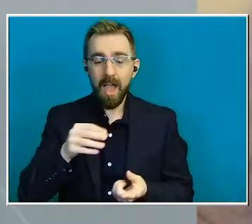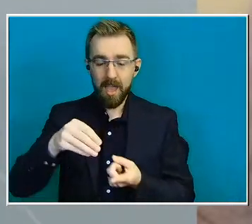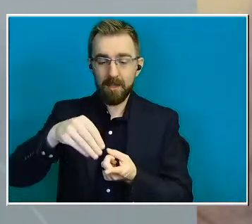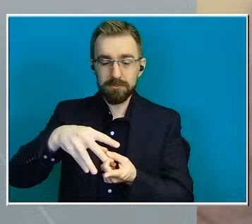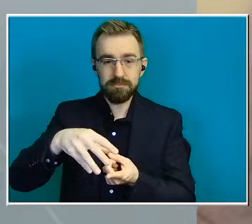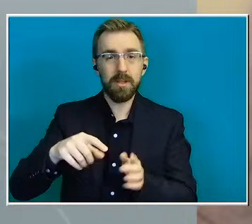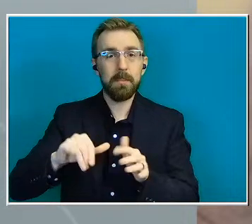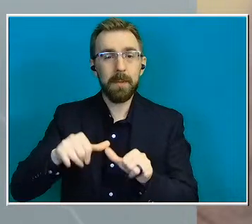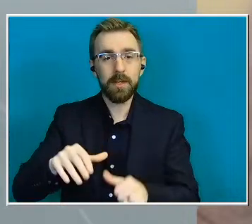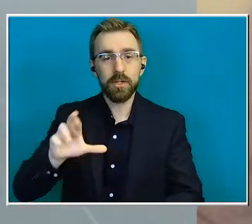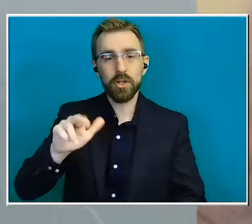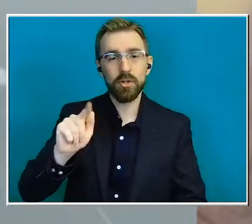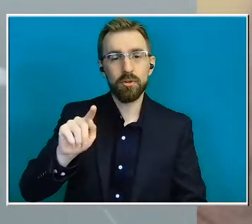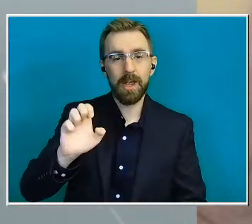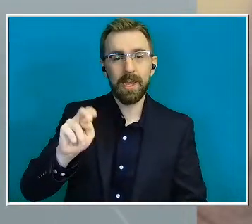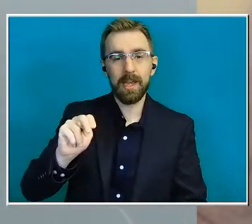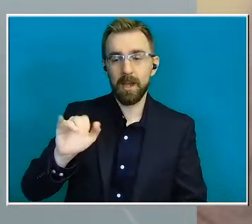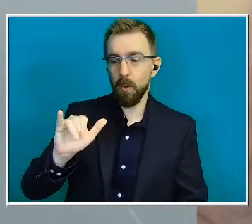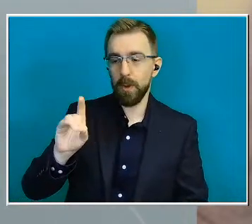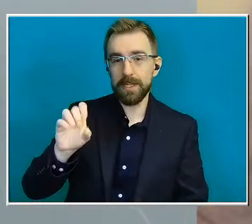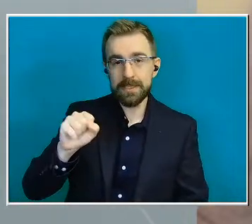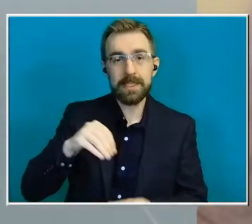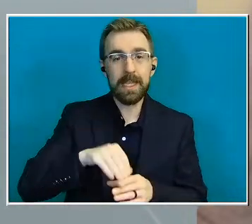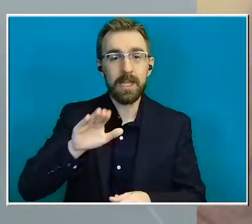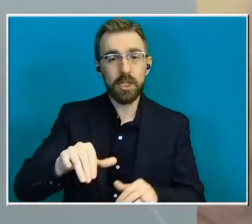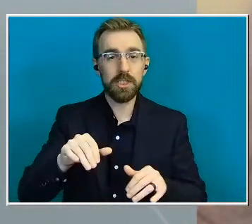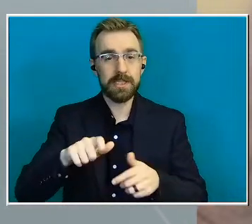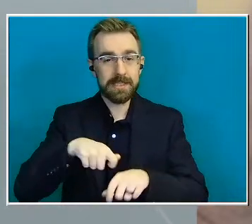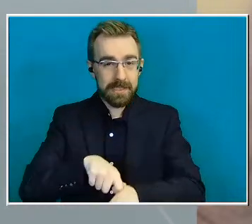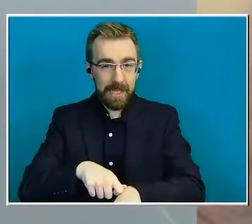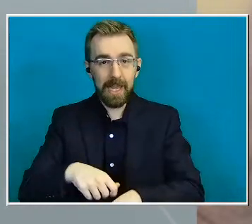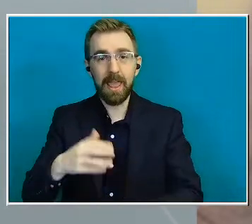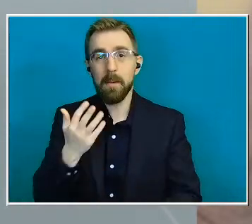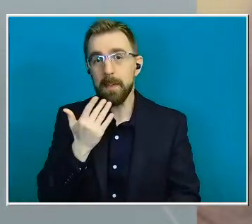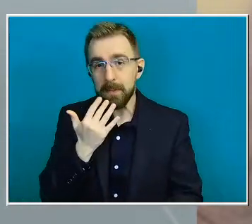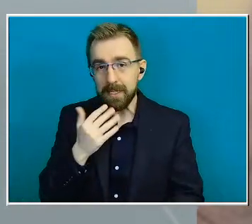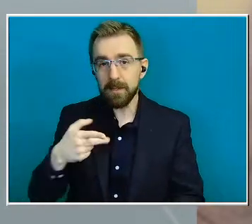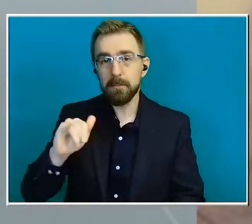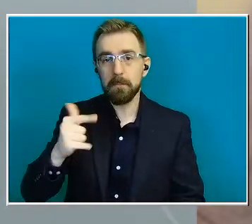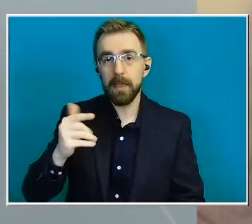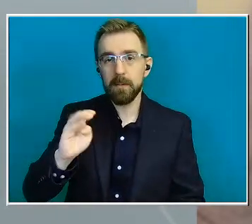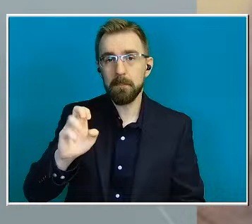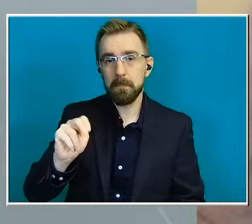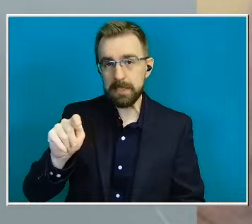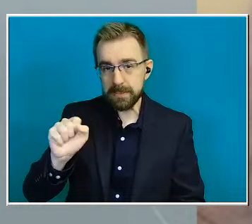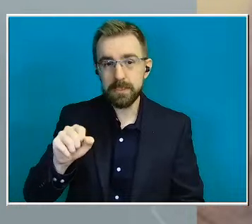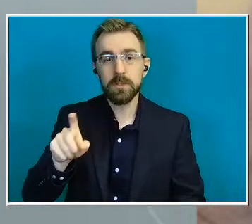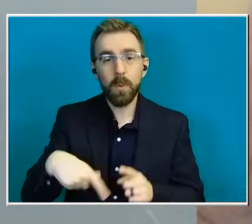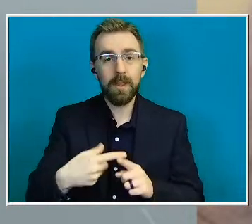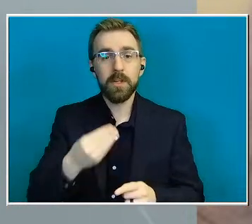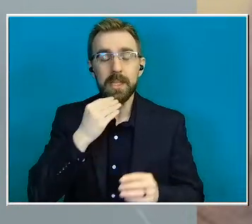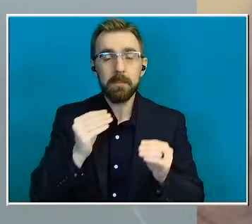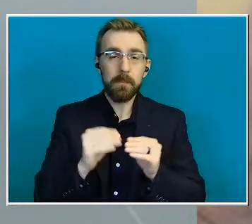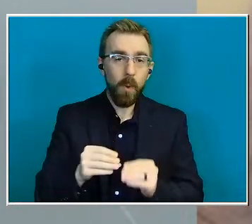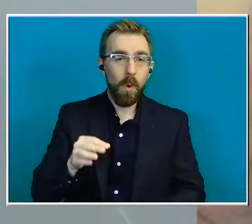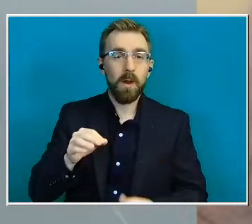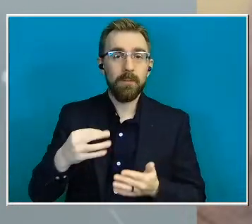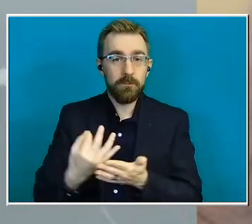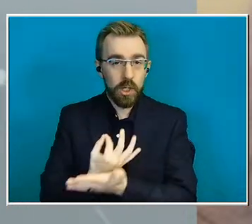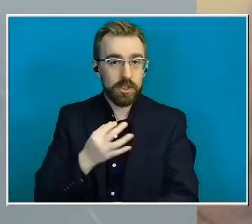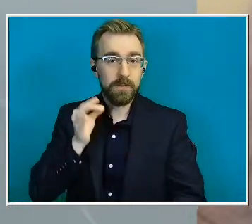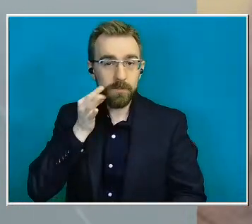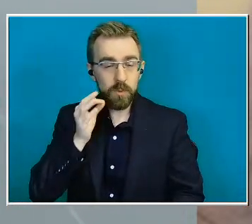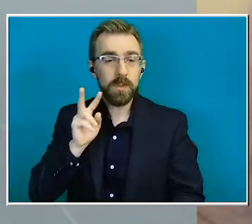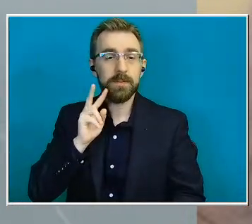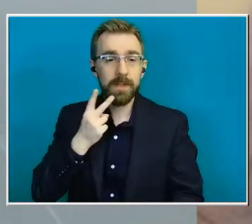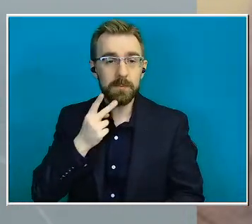skin, the pigmentation, and so when you're eating more fresh fruits and vegetables, especially those that are high colored, you'll increase your scores